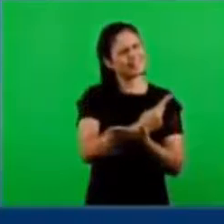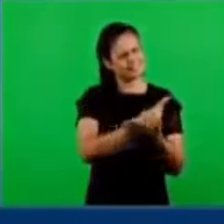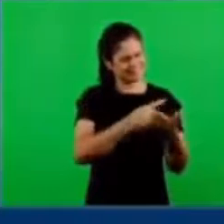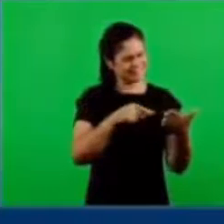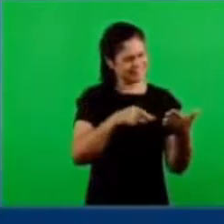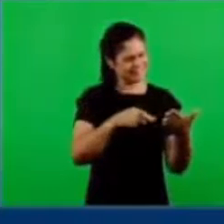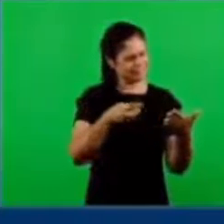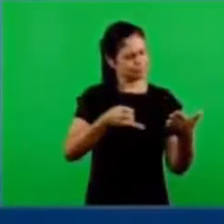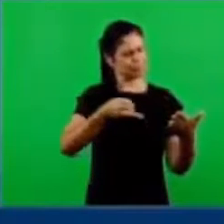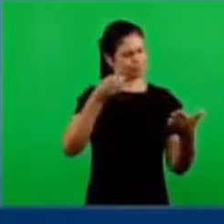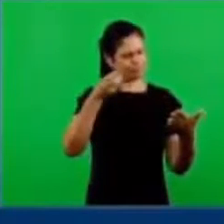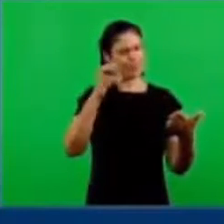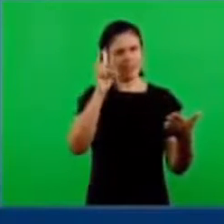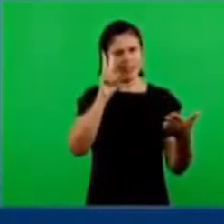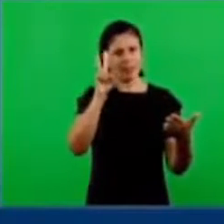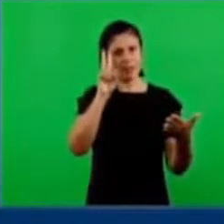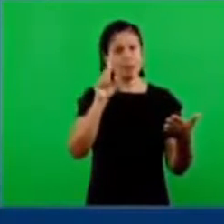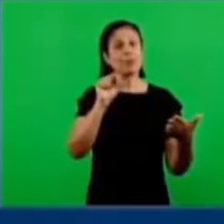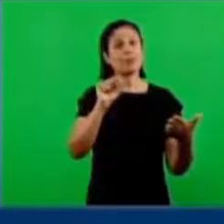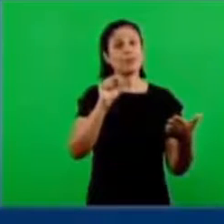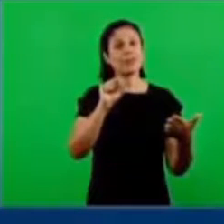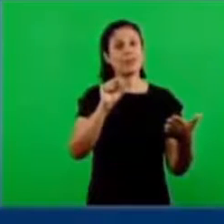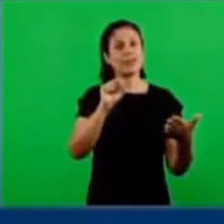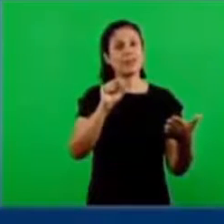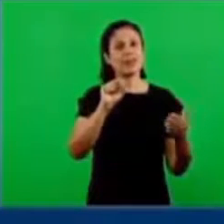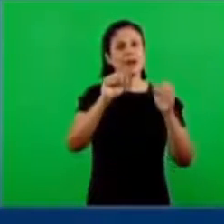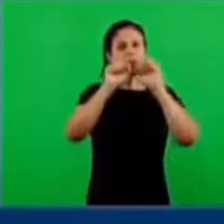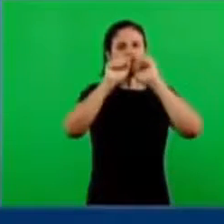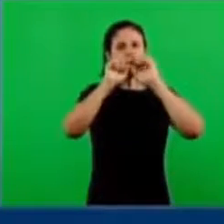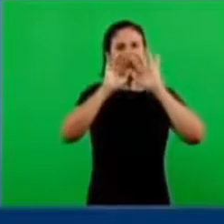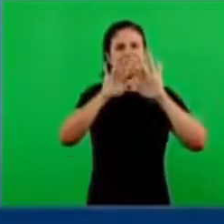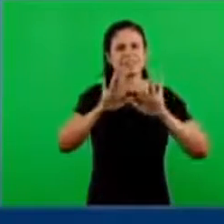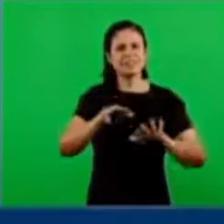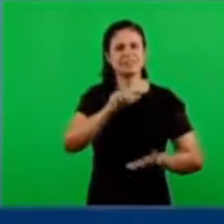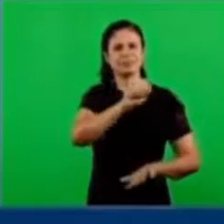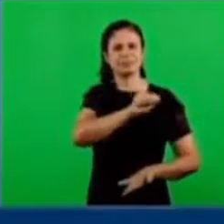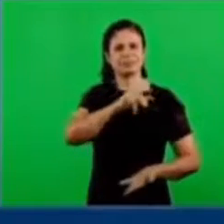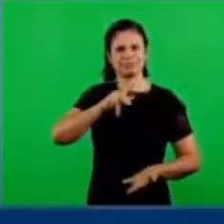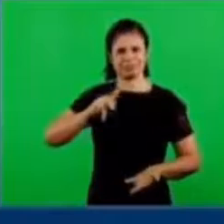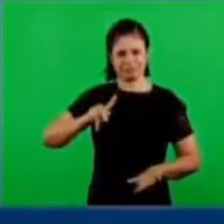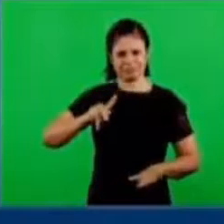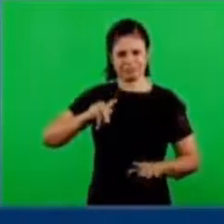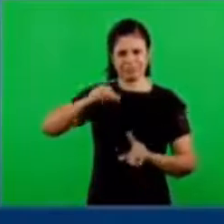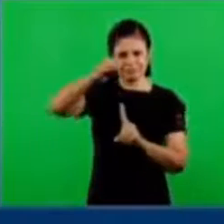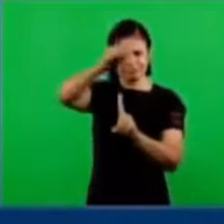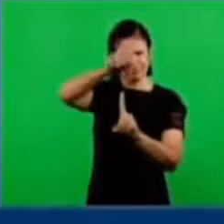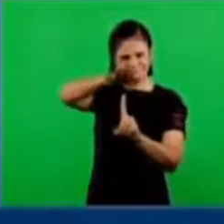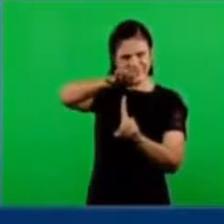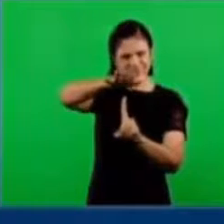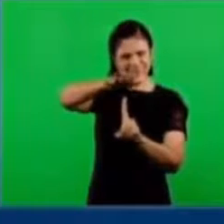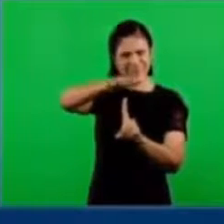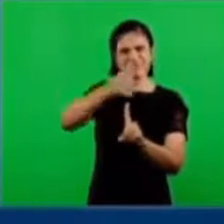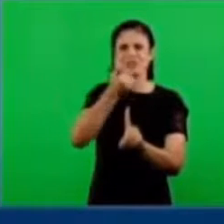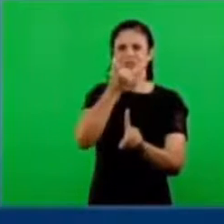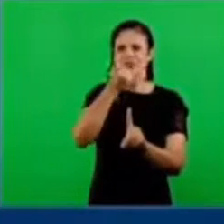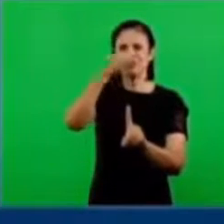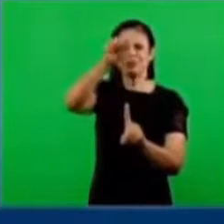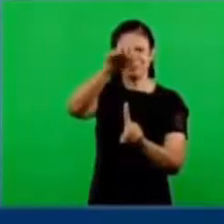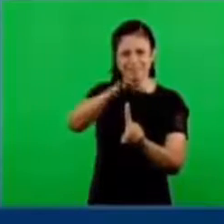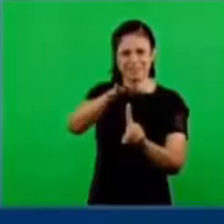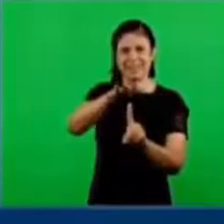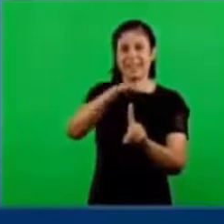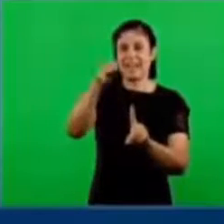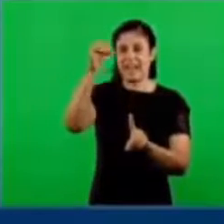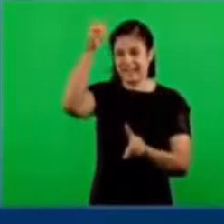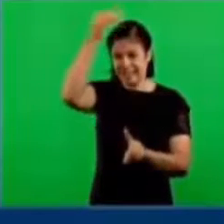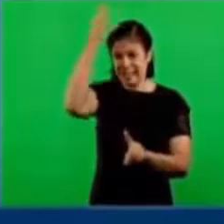we learn. The church learned from the doctrines of the apostles, which is the apostolic blessing. So the grace of the Lord